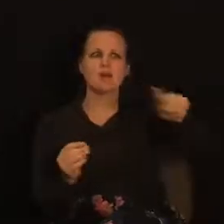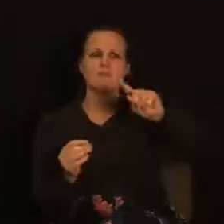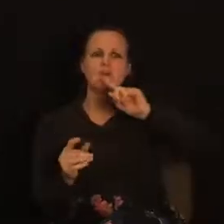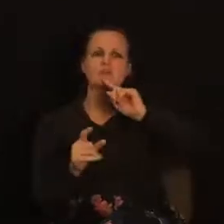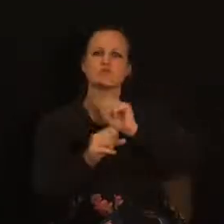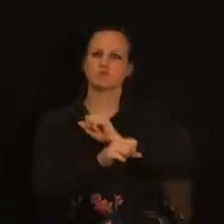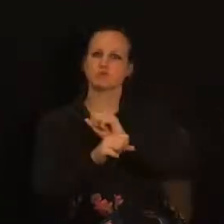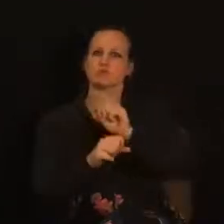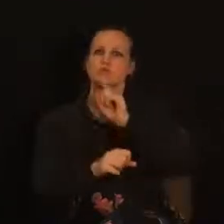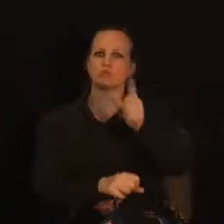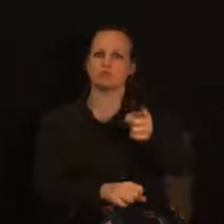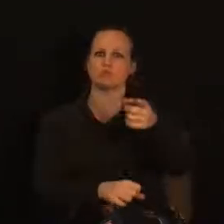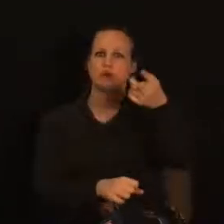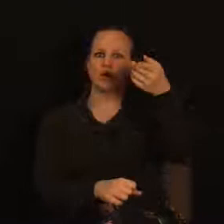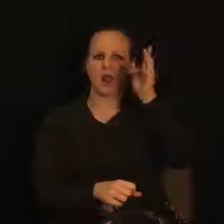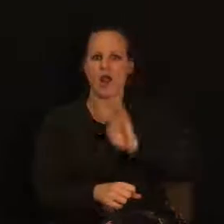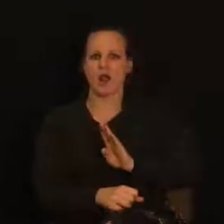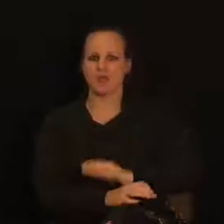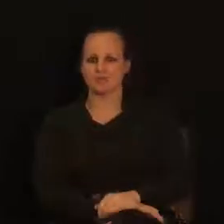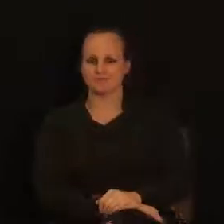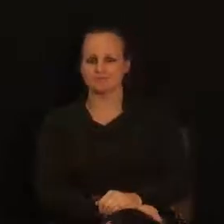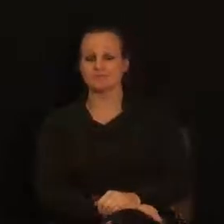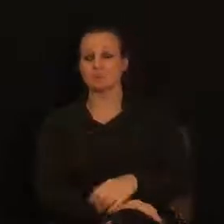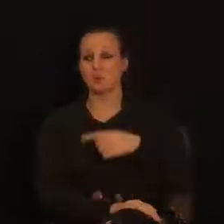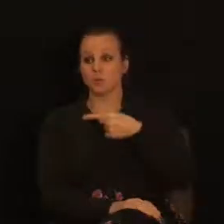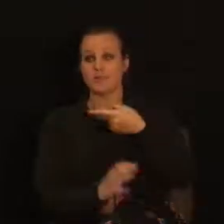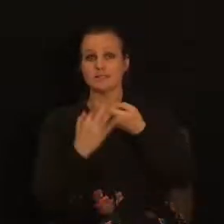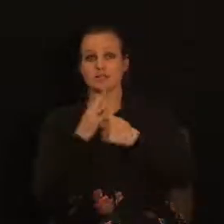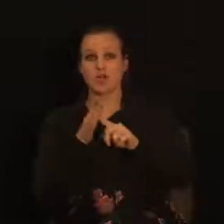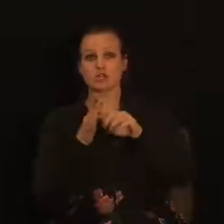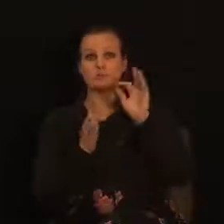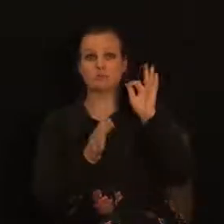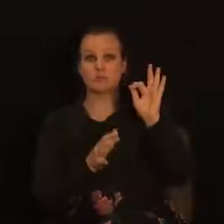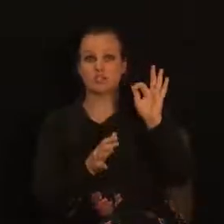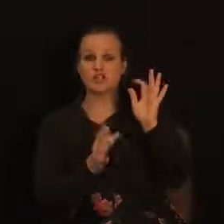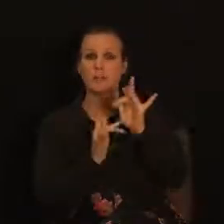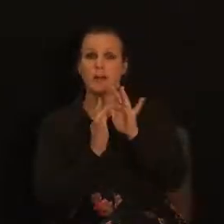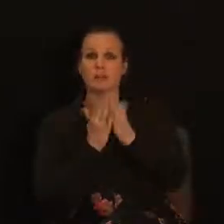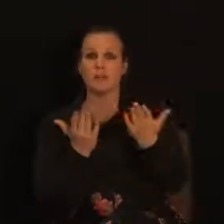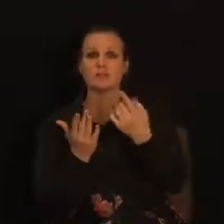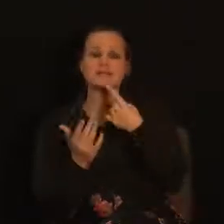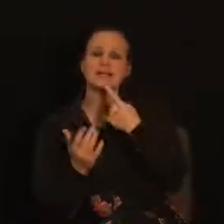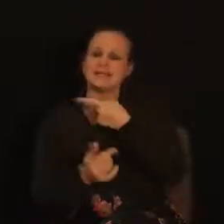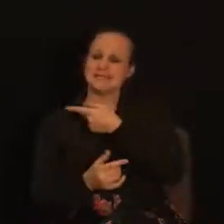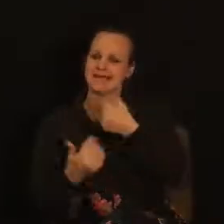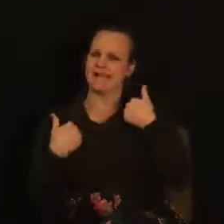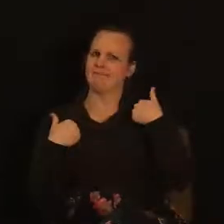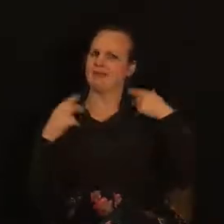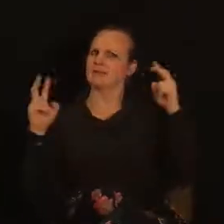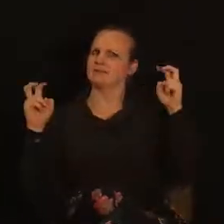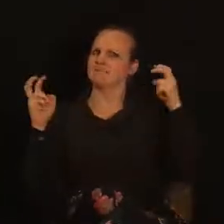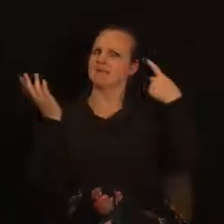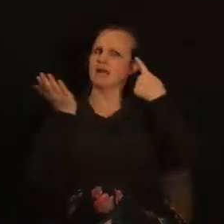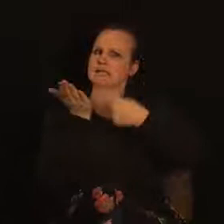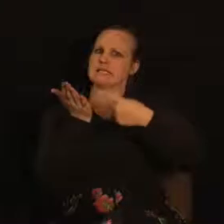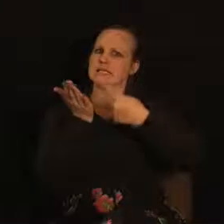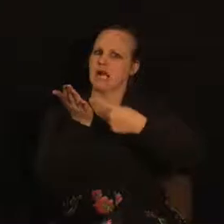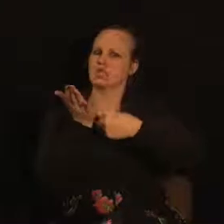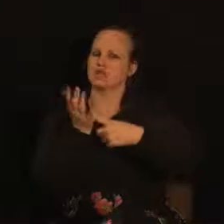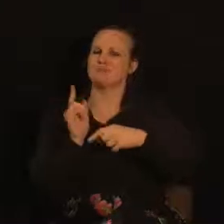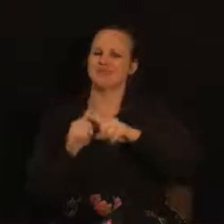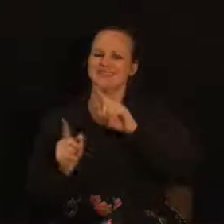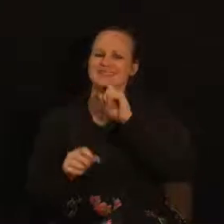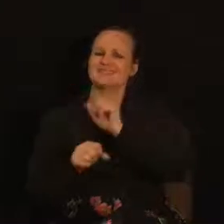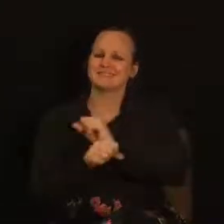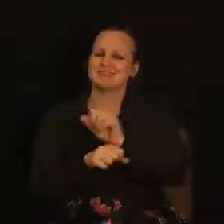he starts to do is he starts preaching. I think the Bible says he's having discussions. But he's preaching in